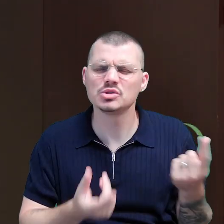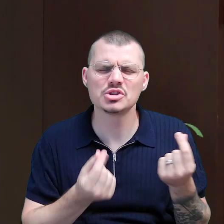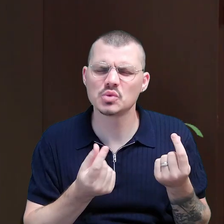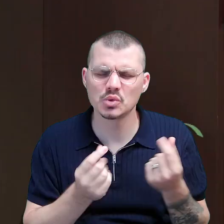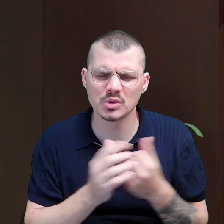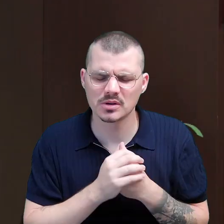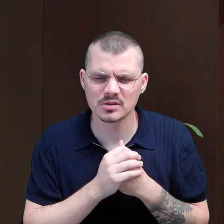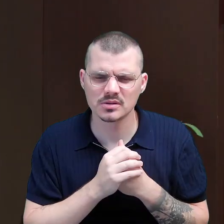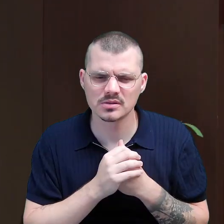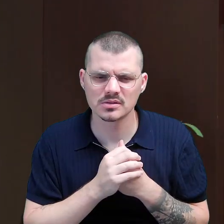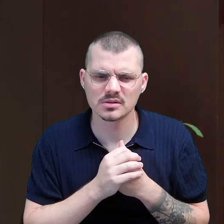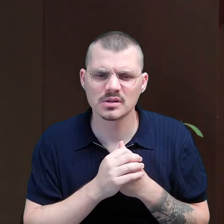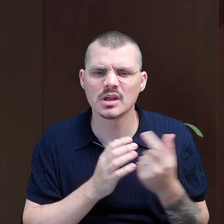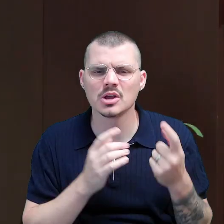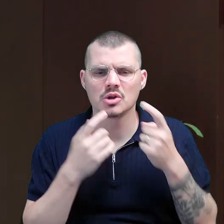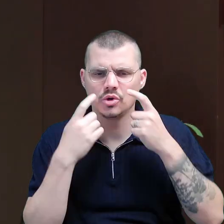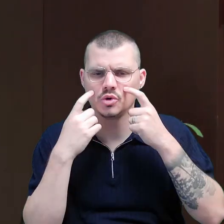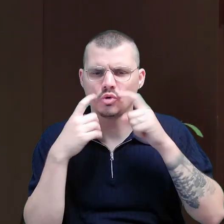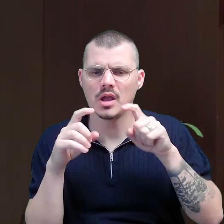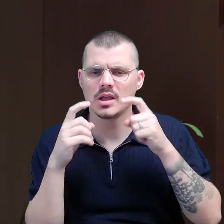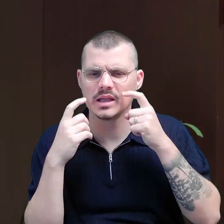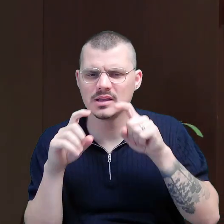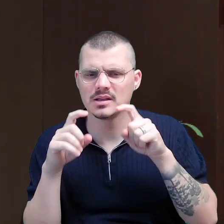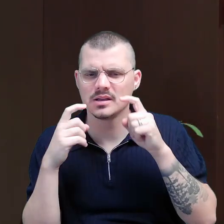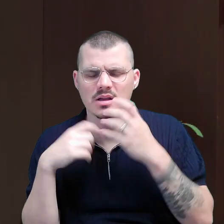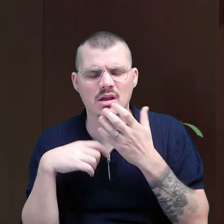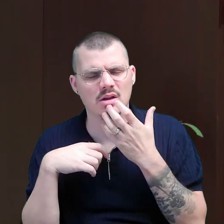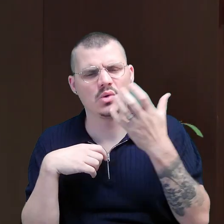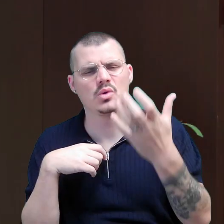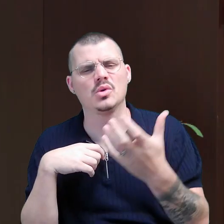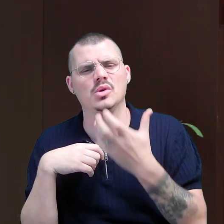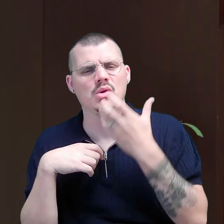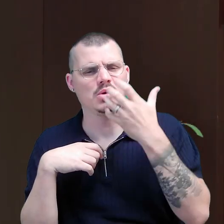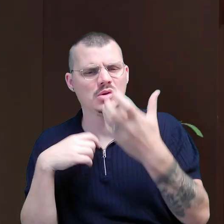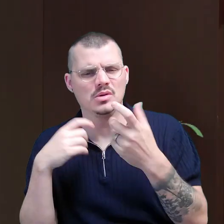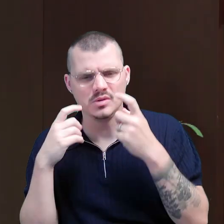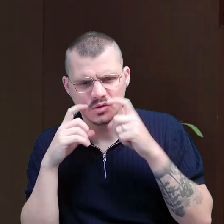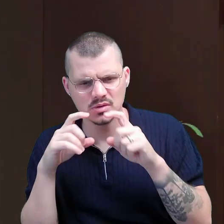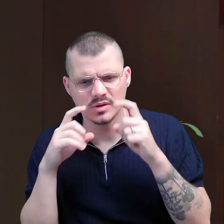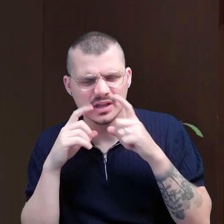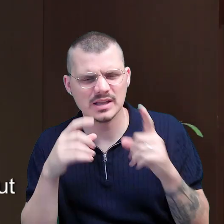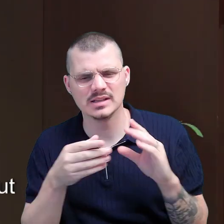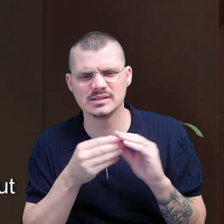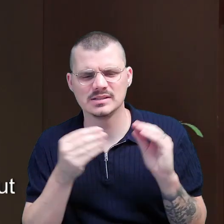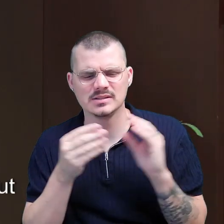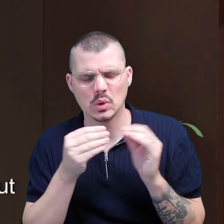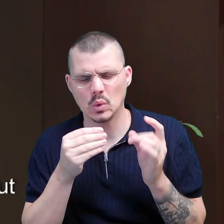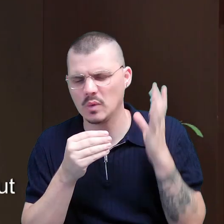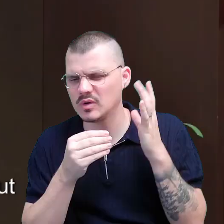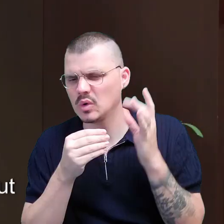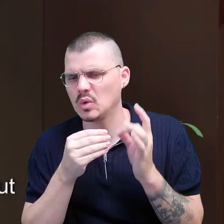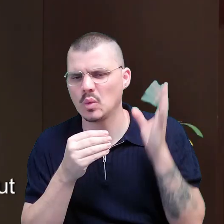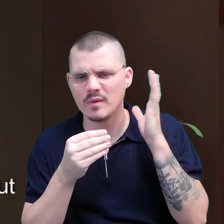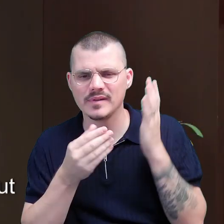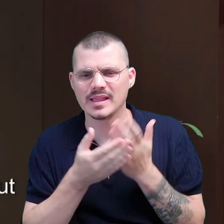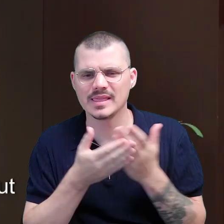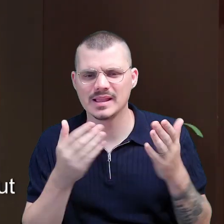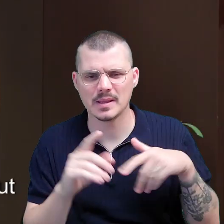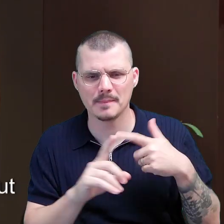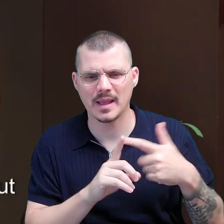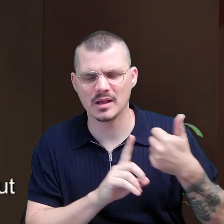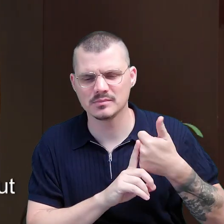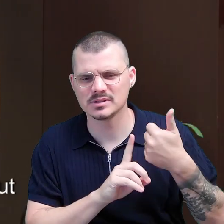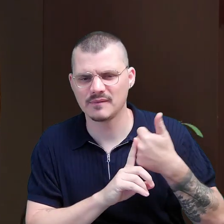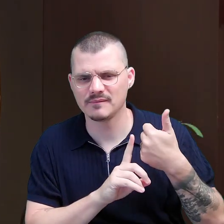sleeping? He's crying. He's howling. He's saying horrific,